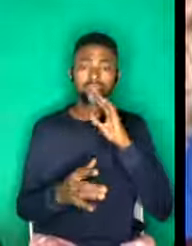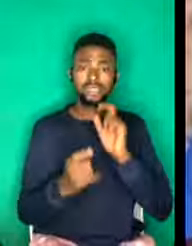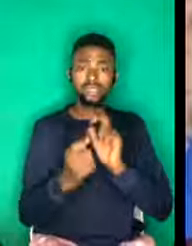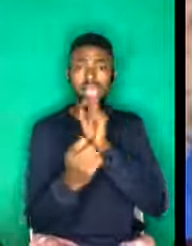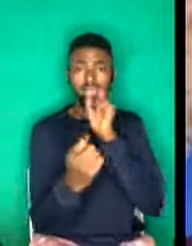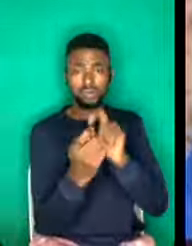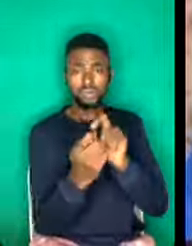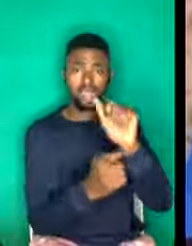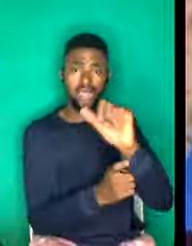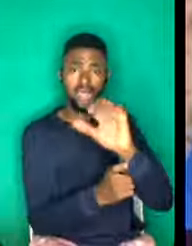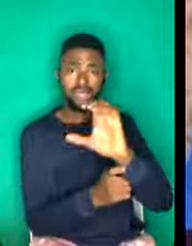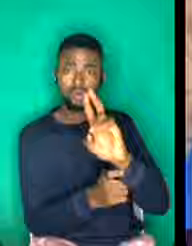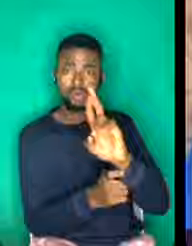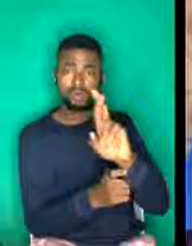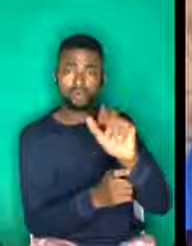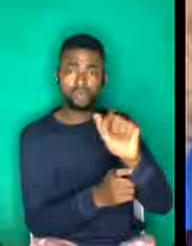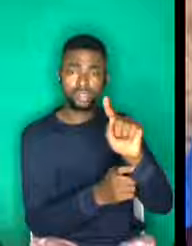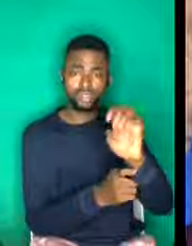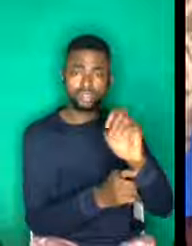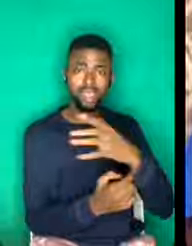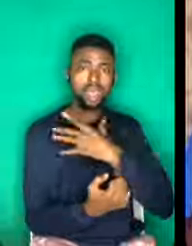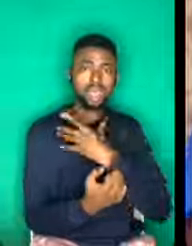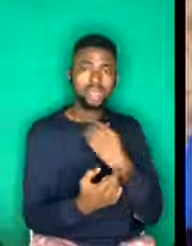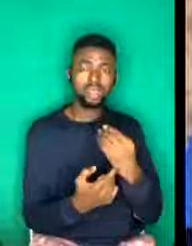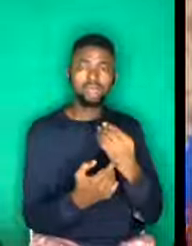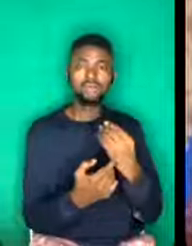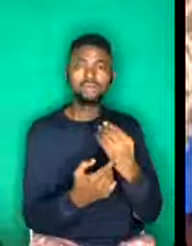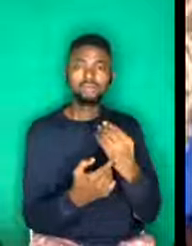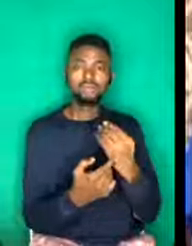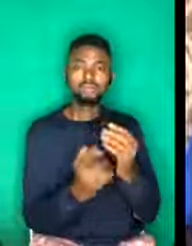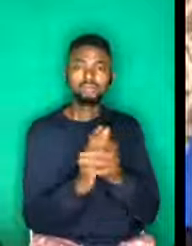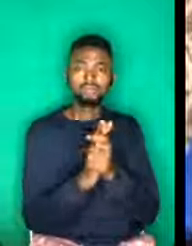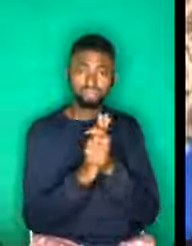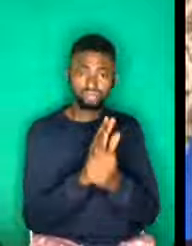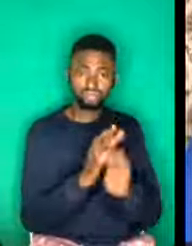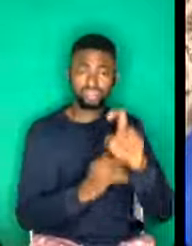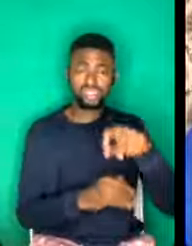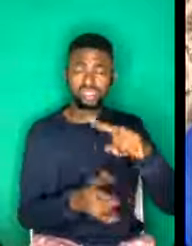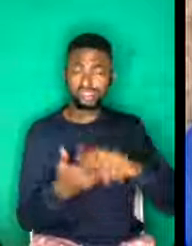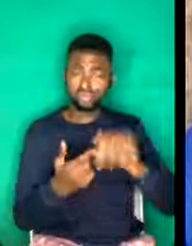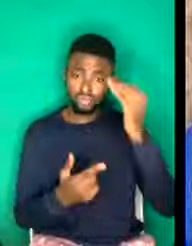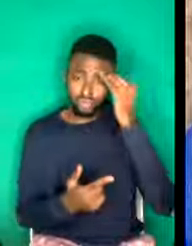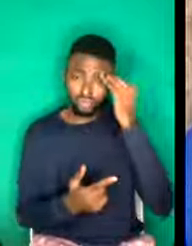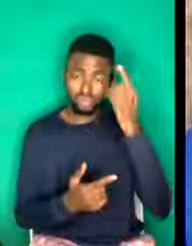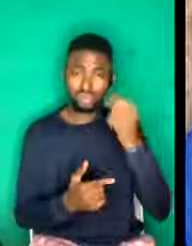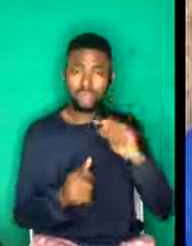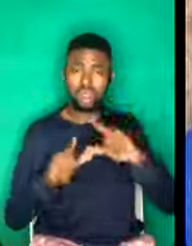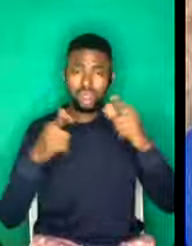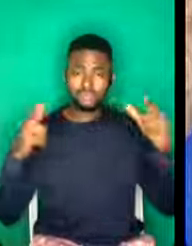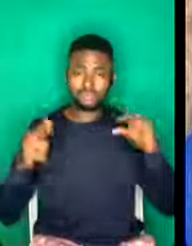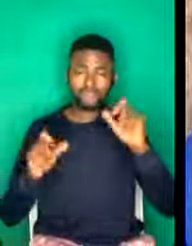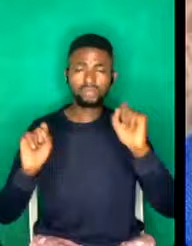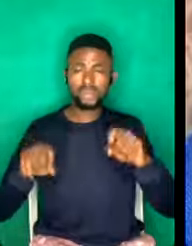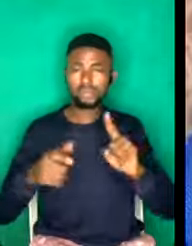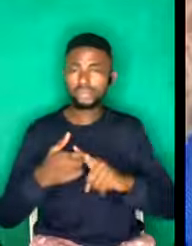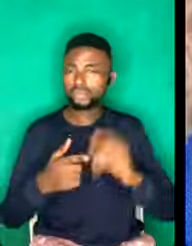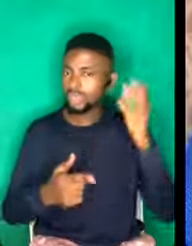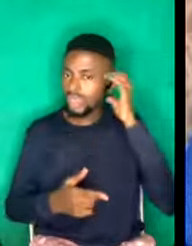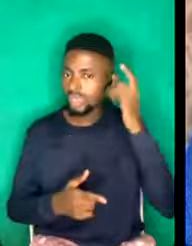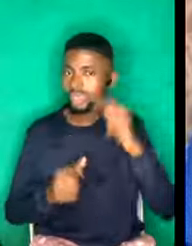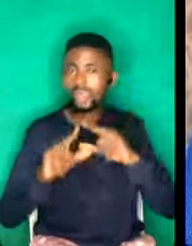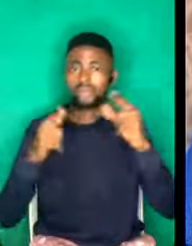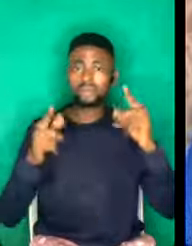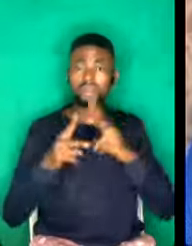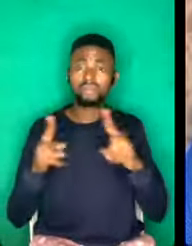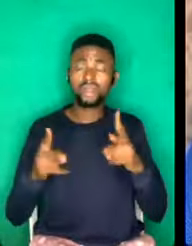accuracy and fluency must be there. You have to know the language, and you have to be able to hear the language very well too. So you